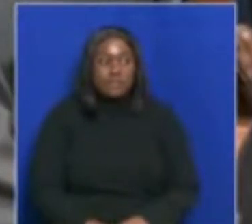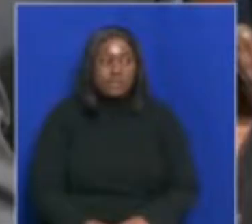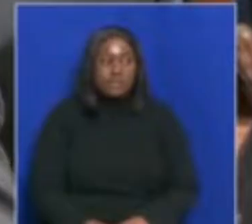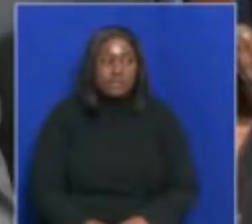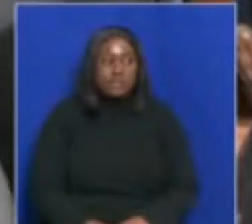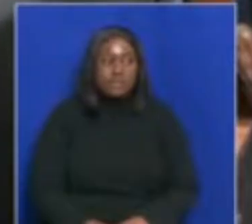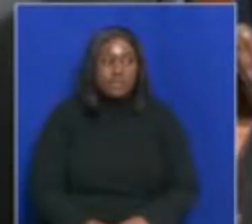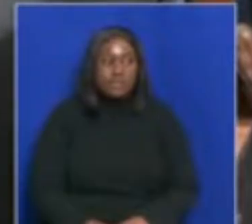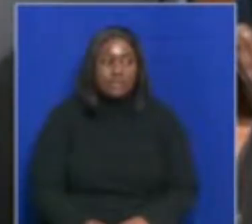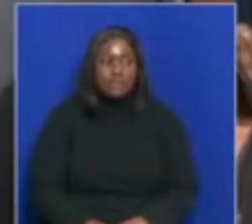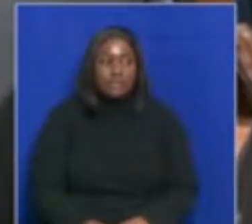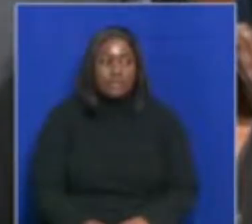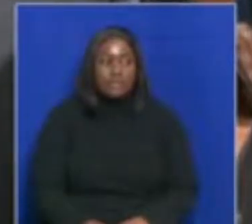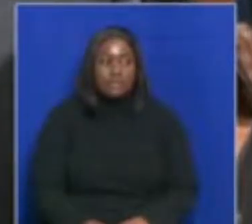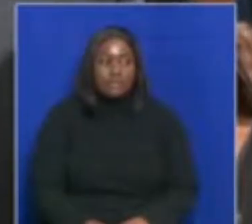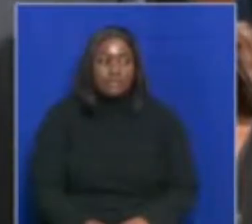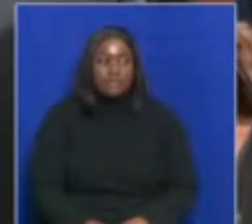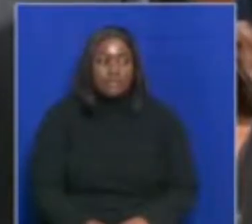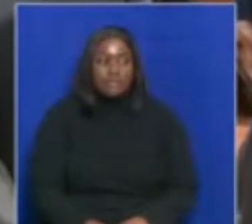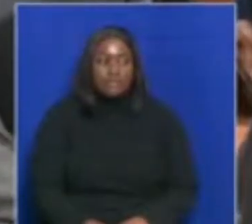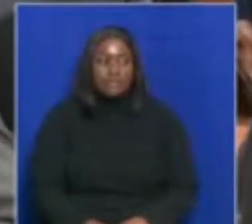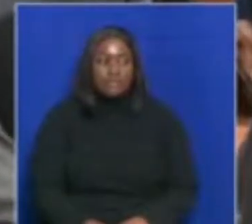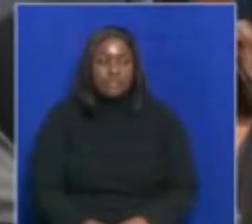We come now to the